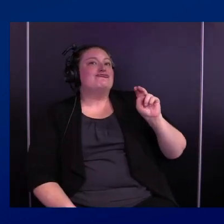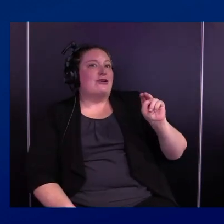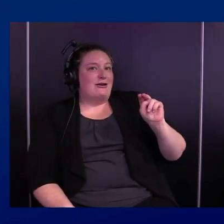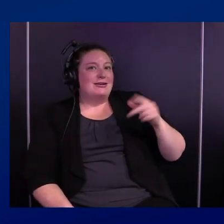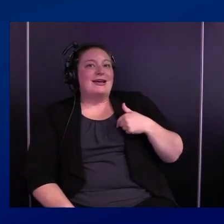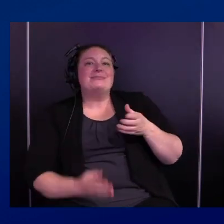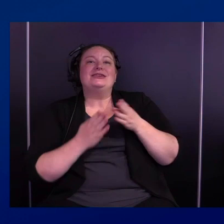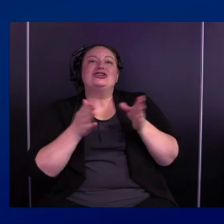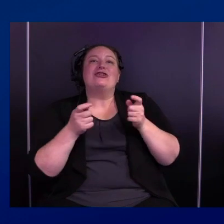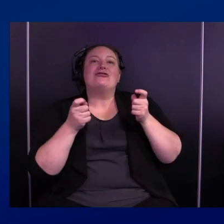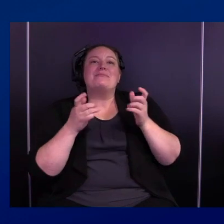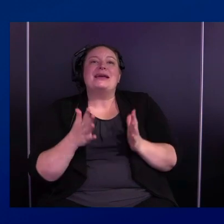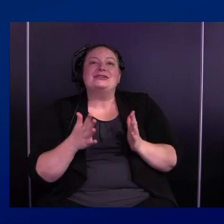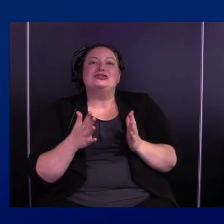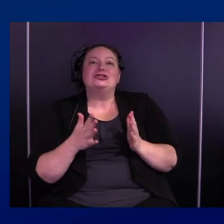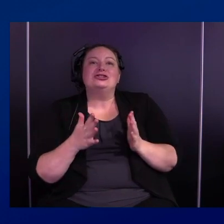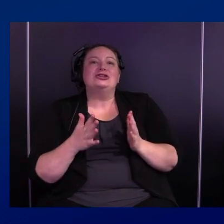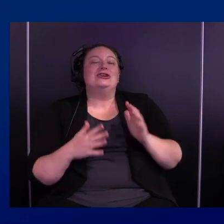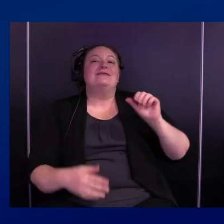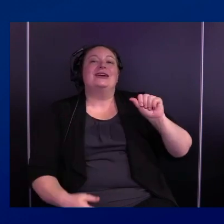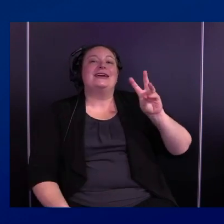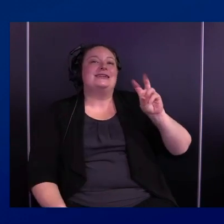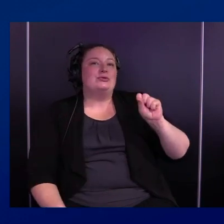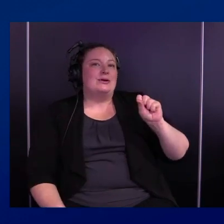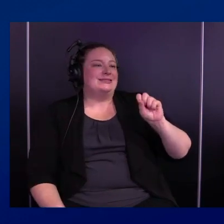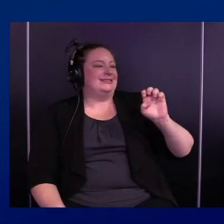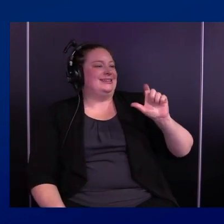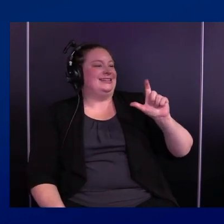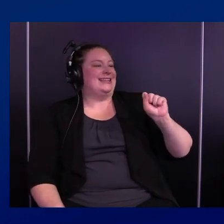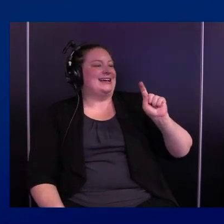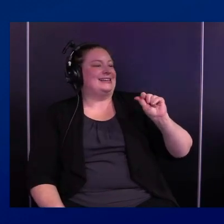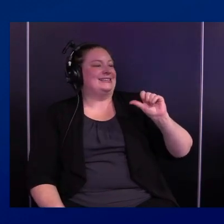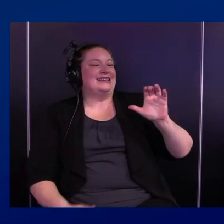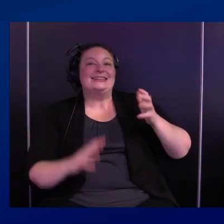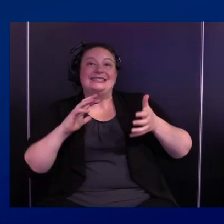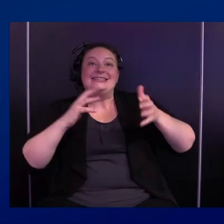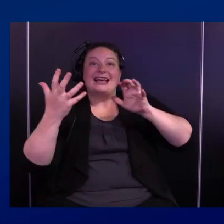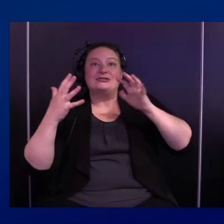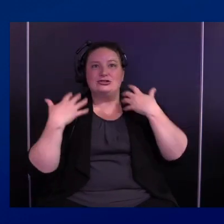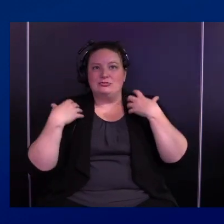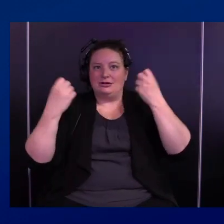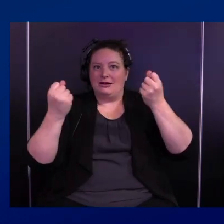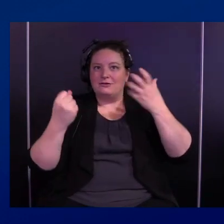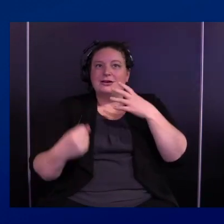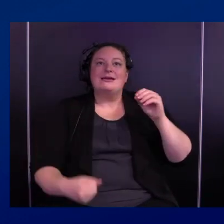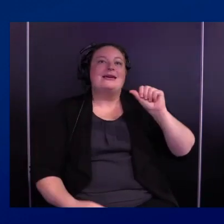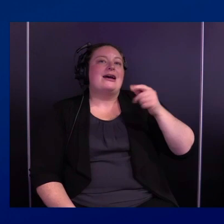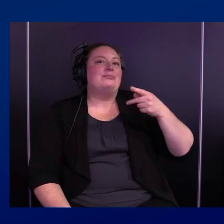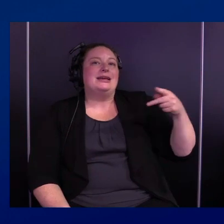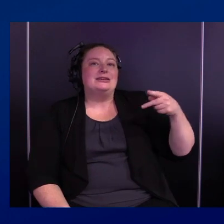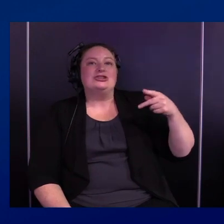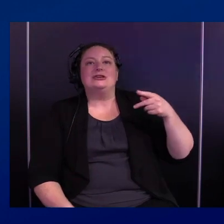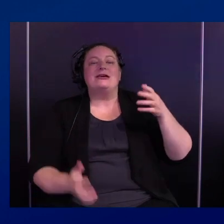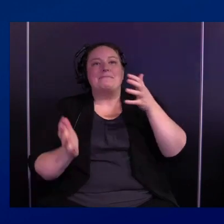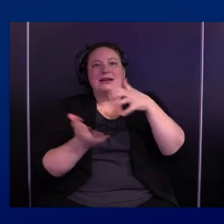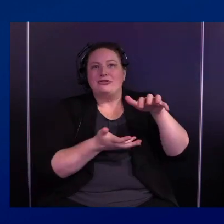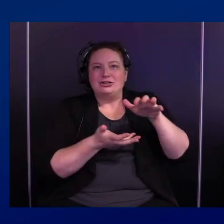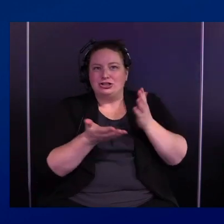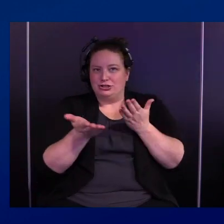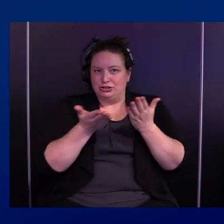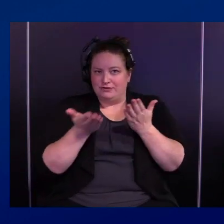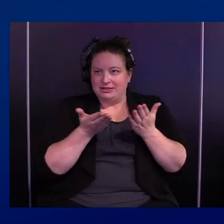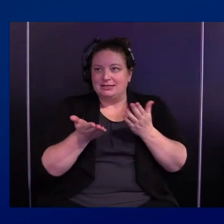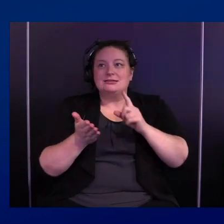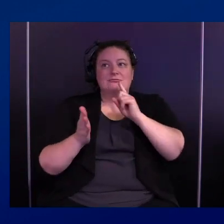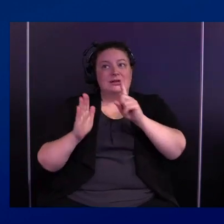I'm the general manager for AWS Elastic Disaster Recovery and AWS Application Migration Service. So really great